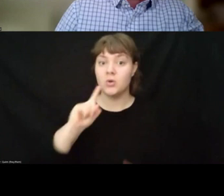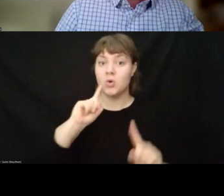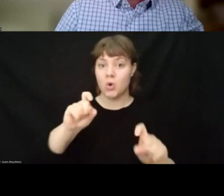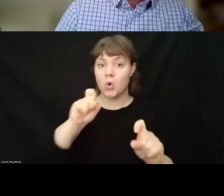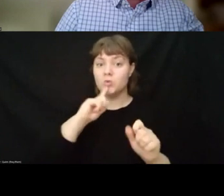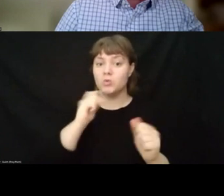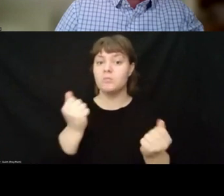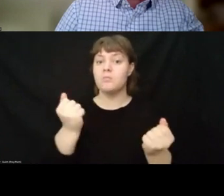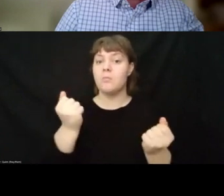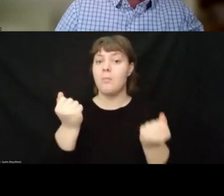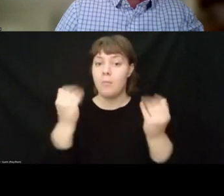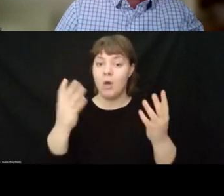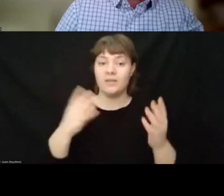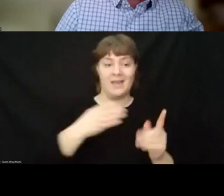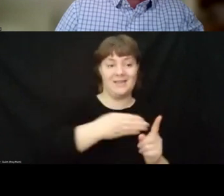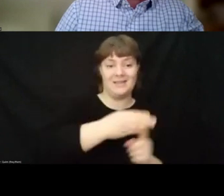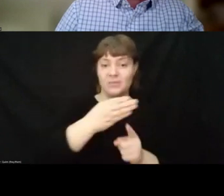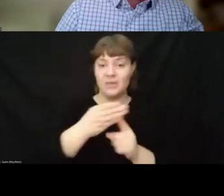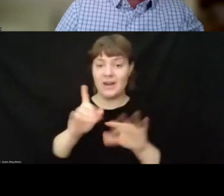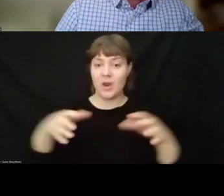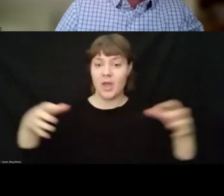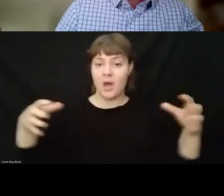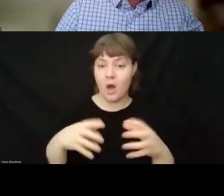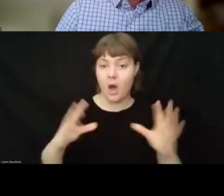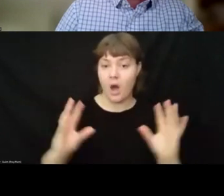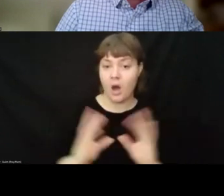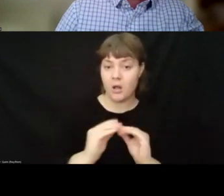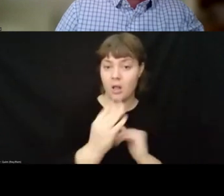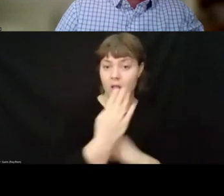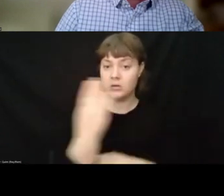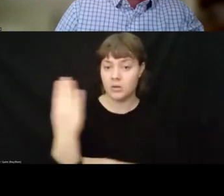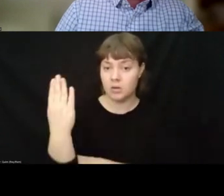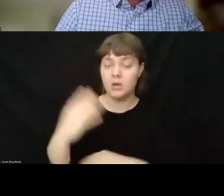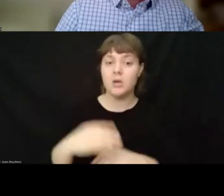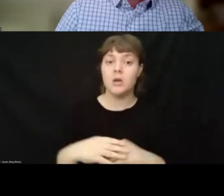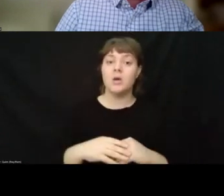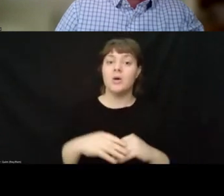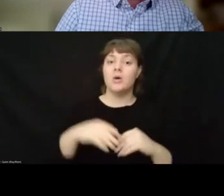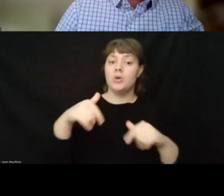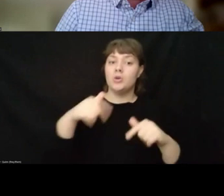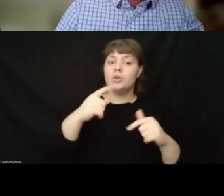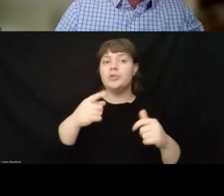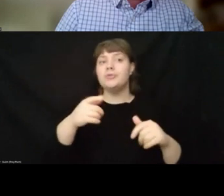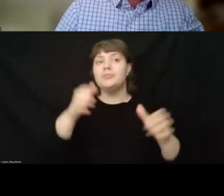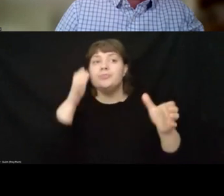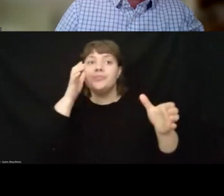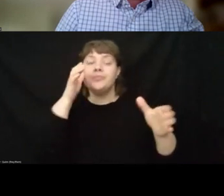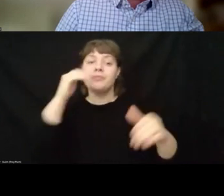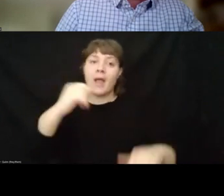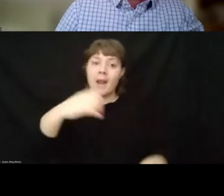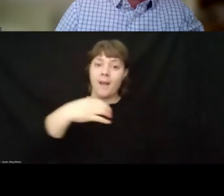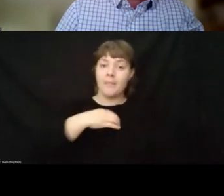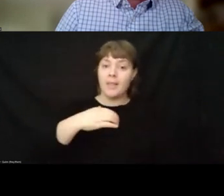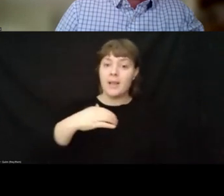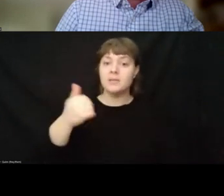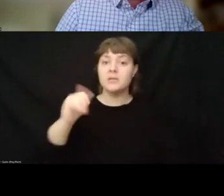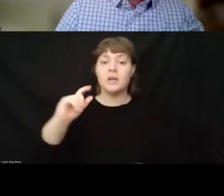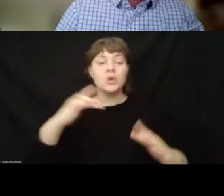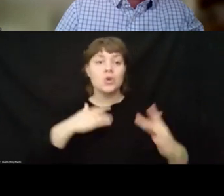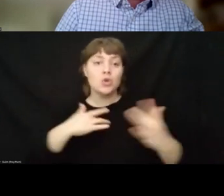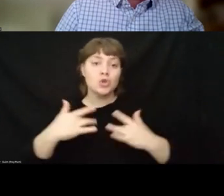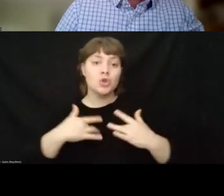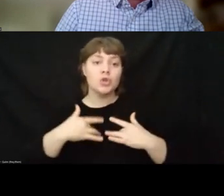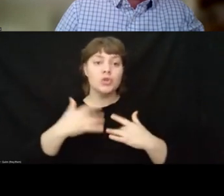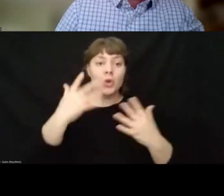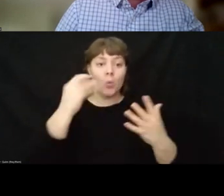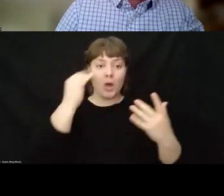multidisciplinary huddles. And she is always looking to see if there's any complaints, concerns. We want to get to those as